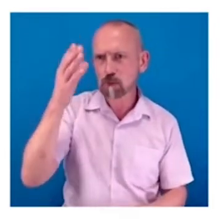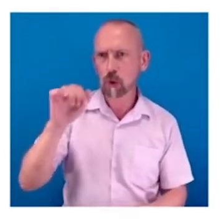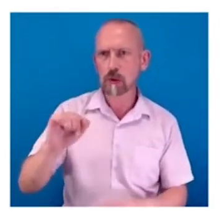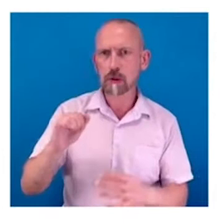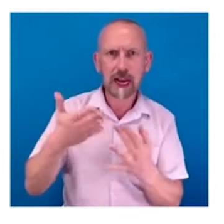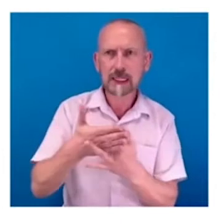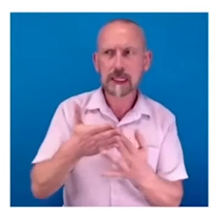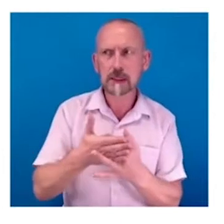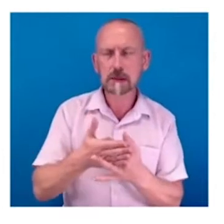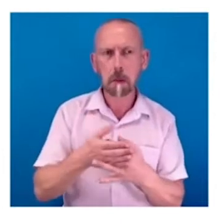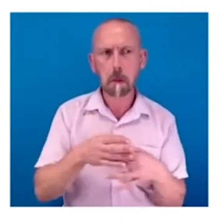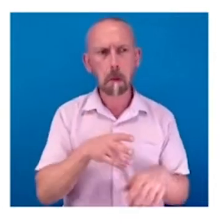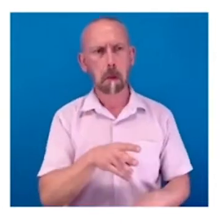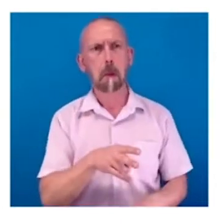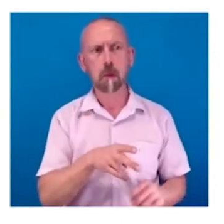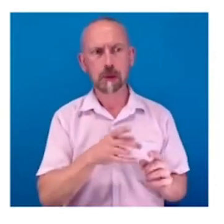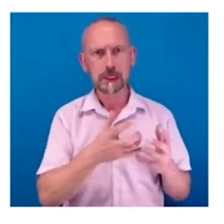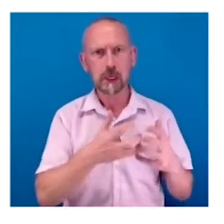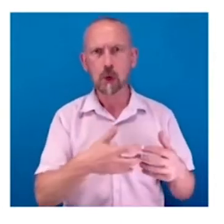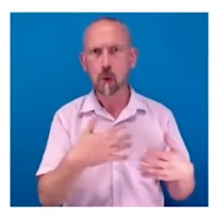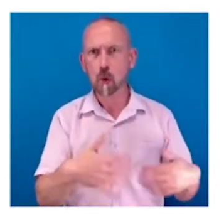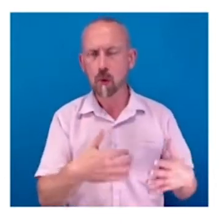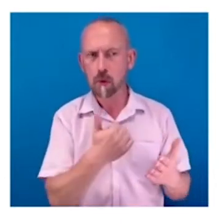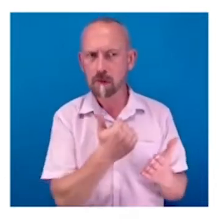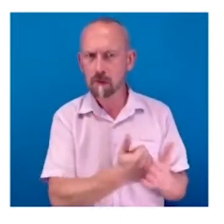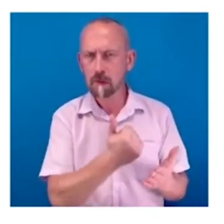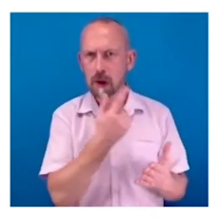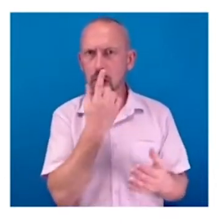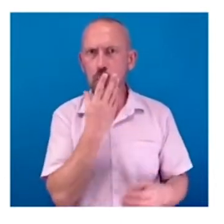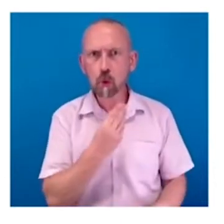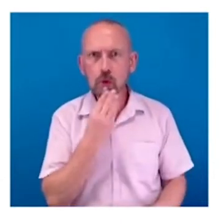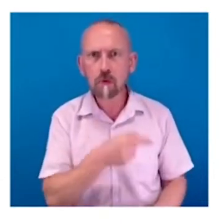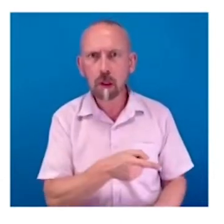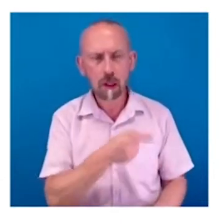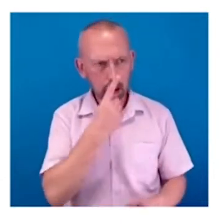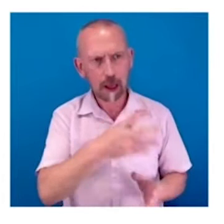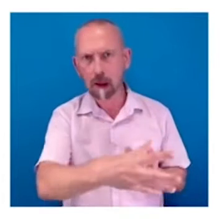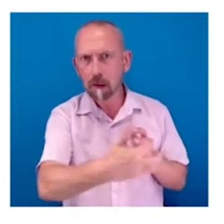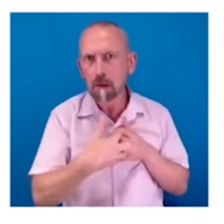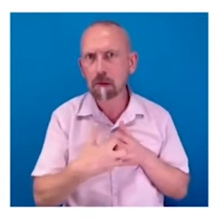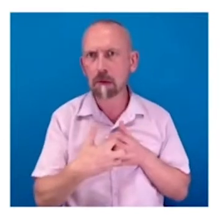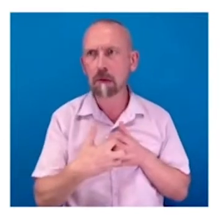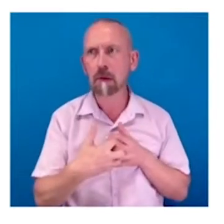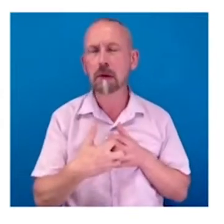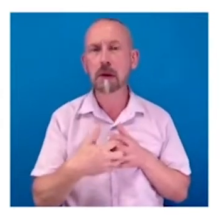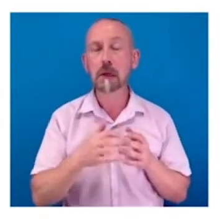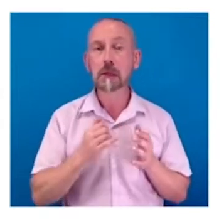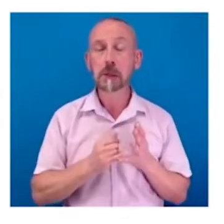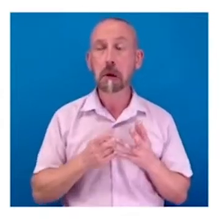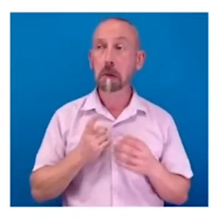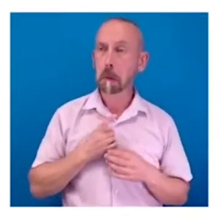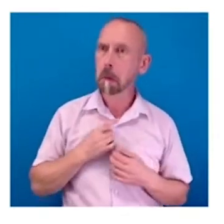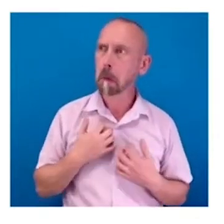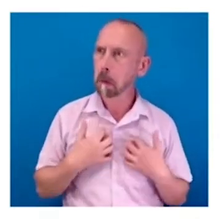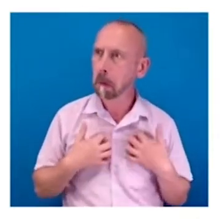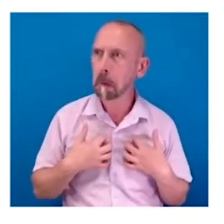technology and recognized that there are some fantastic use cases for our technology in this field. And that made us very curious. But we actually